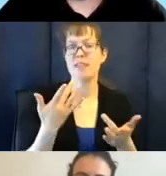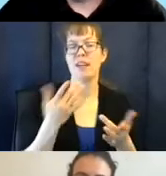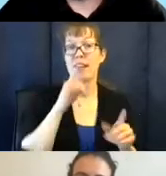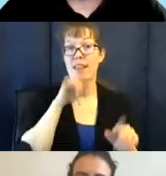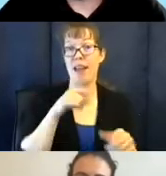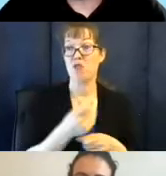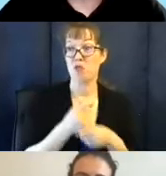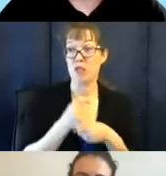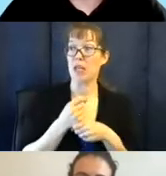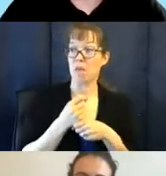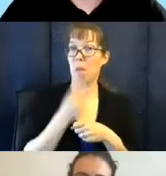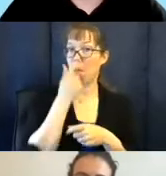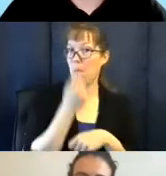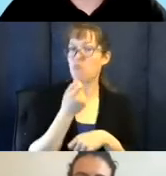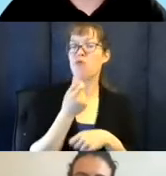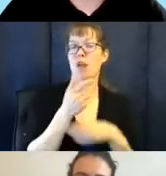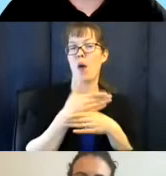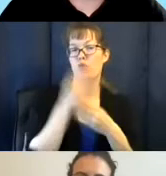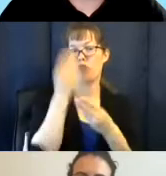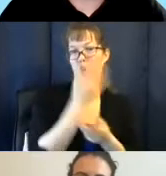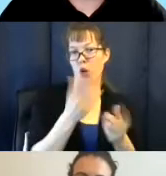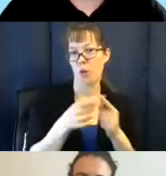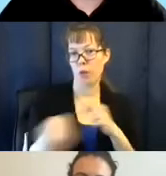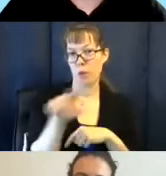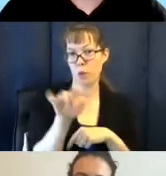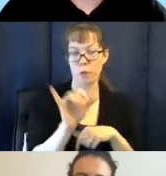got back are pretty interesting, so I want to make sure that I share those with everyone.